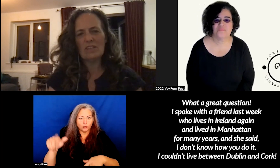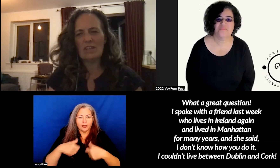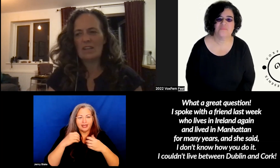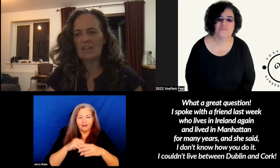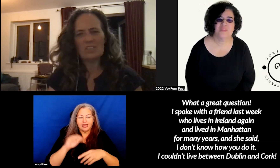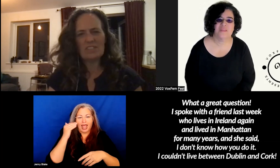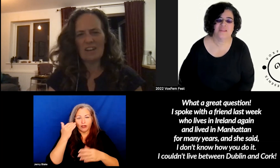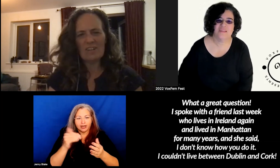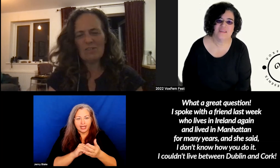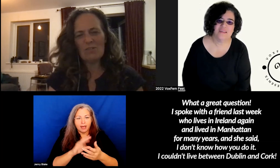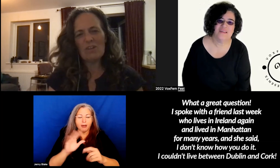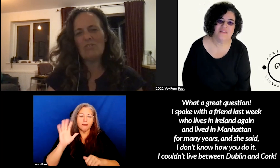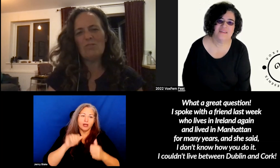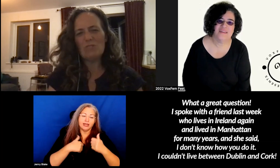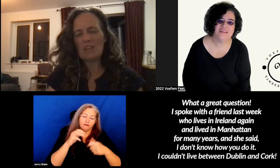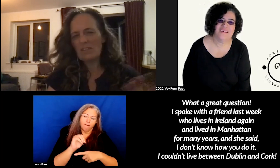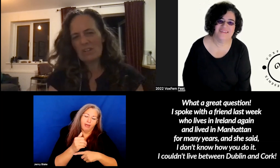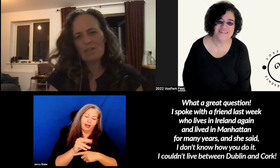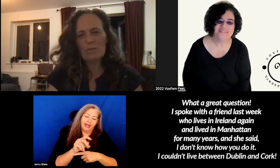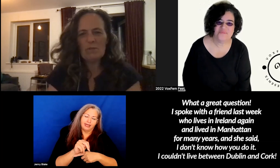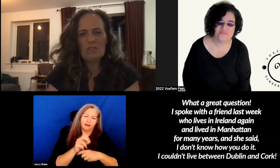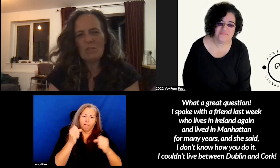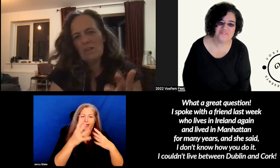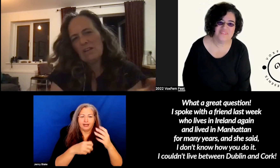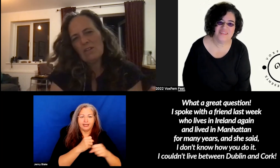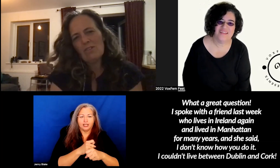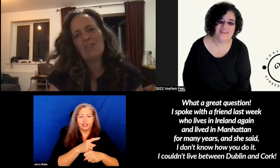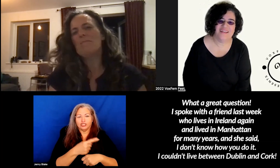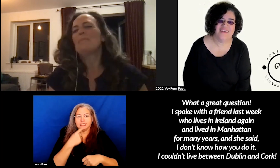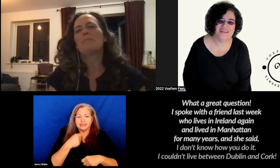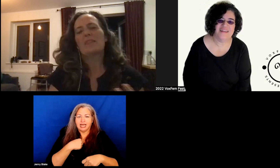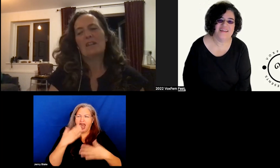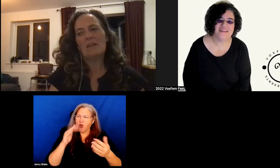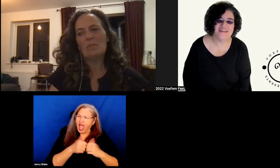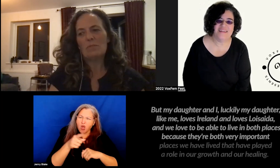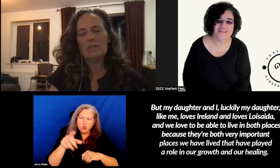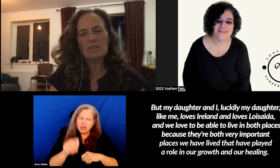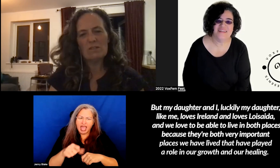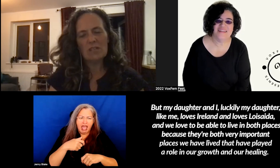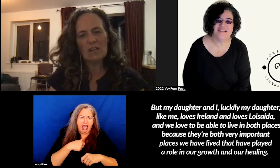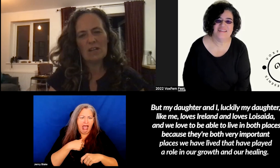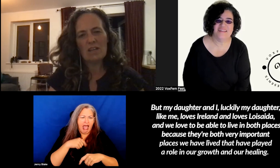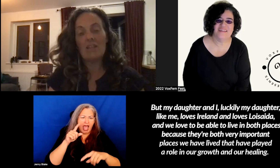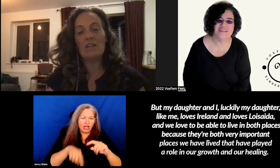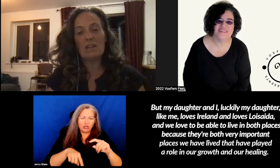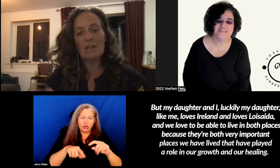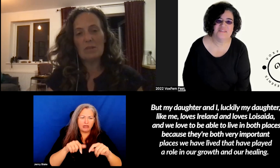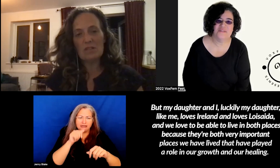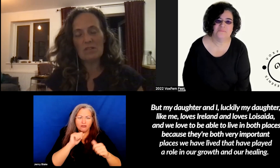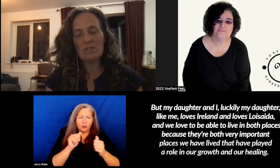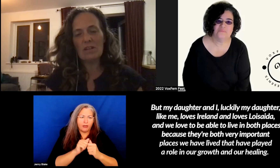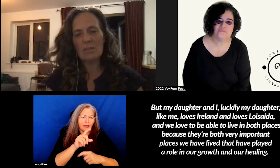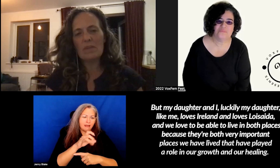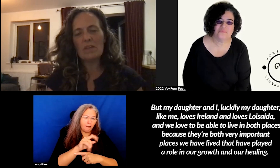years. And she said, I don't know how you do it. I couldn't live between Dublin and Cork. But my daughter and I, luckily